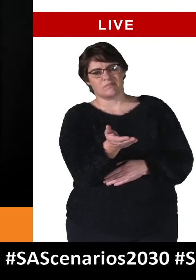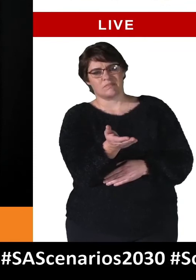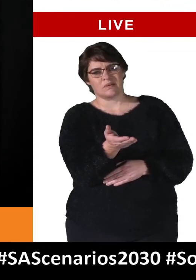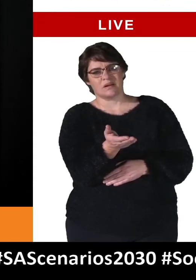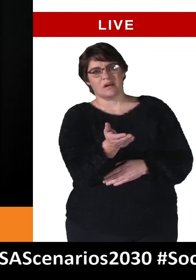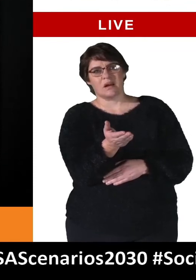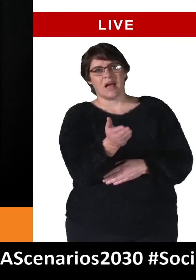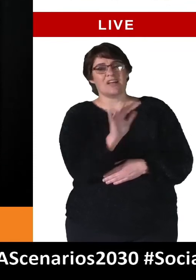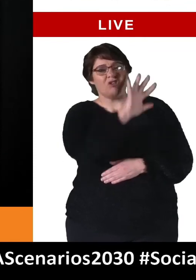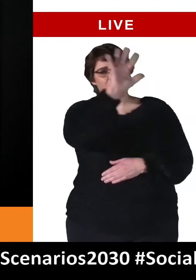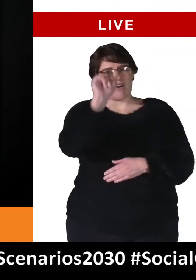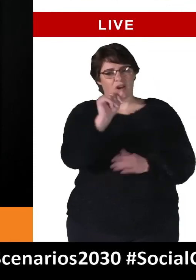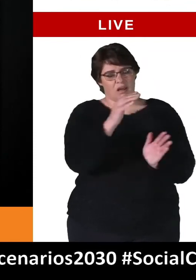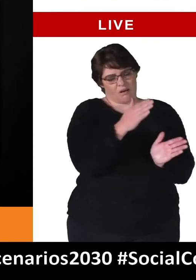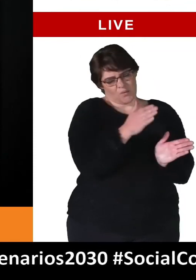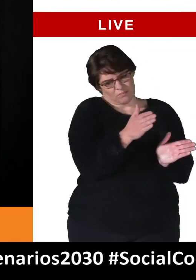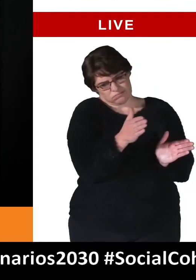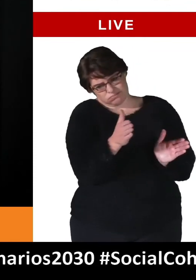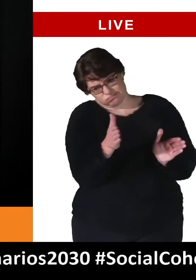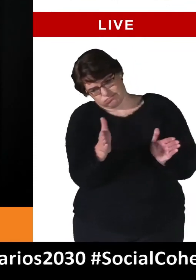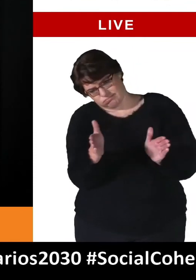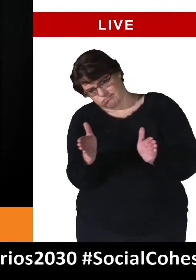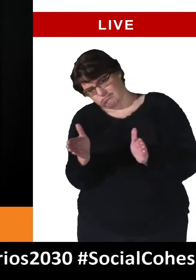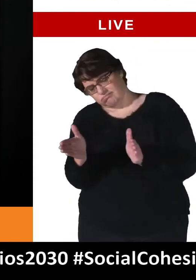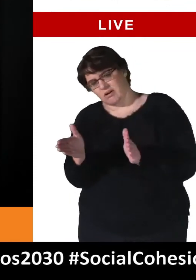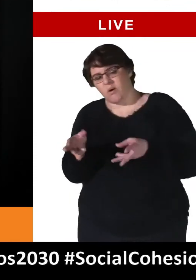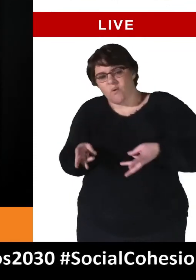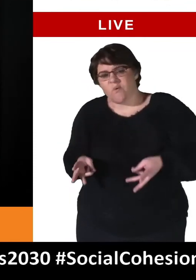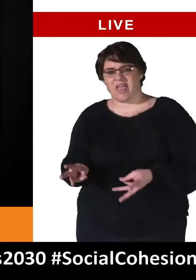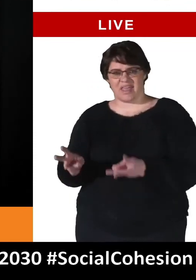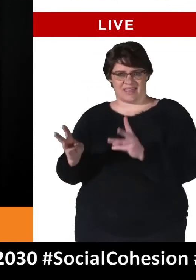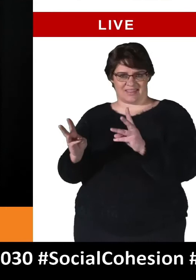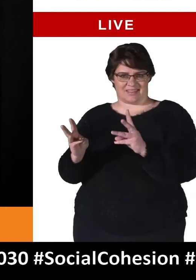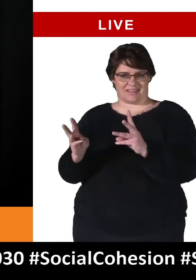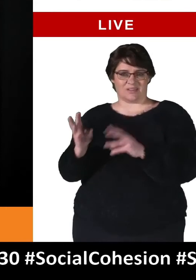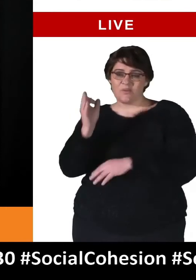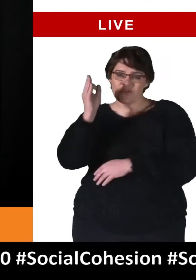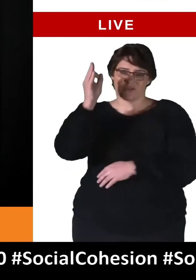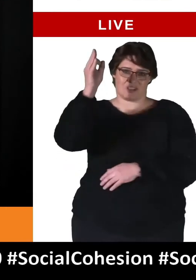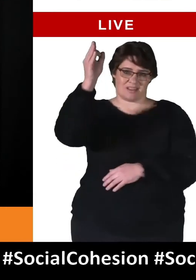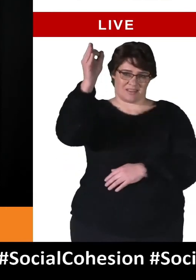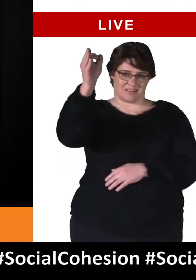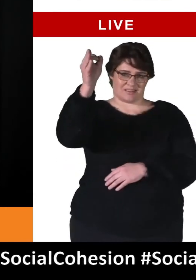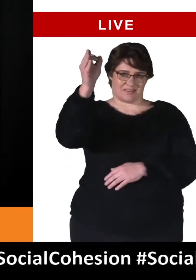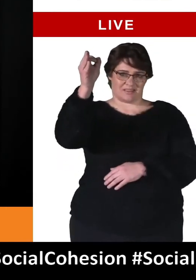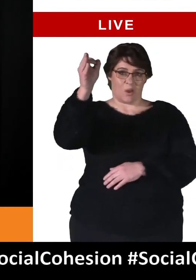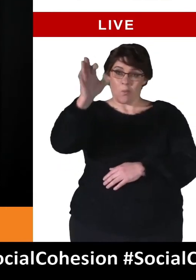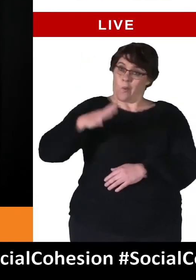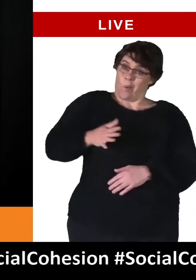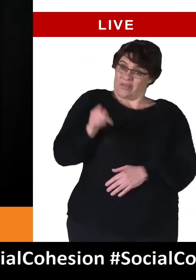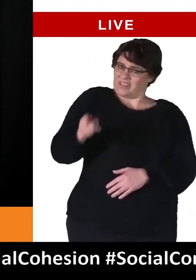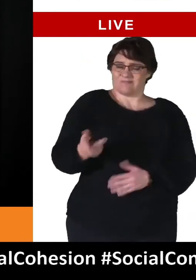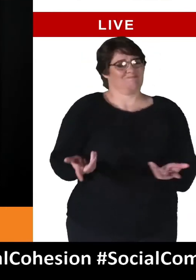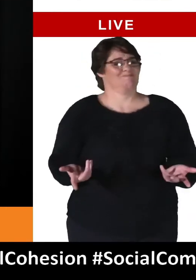is gravitating towards the scenario or a pathway towards the future that is less